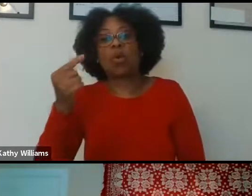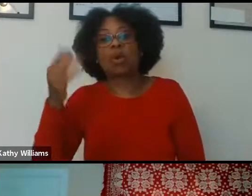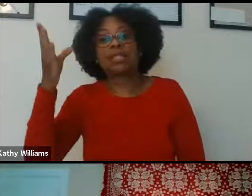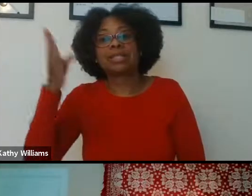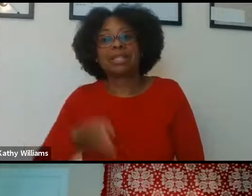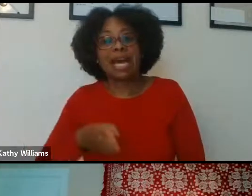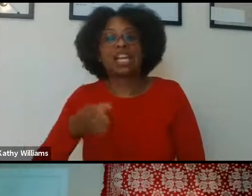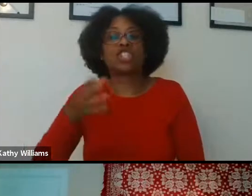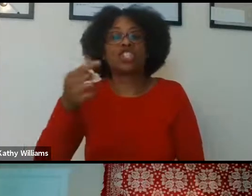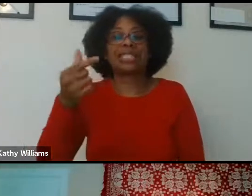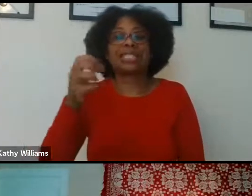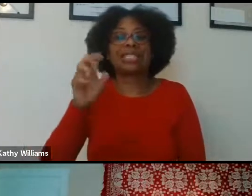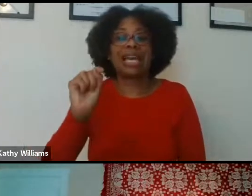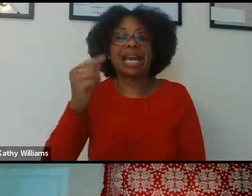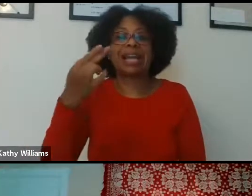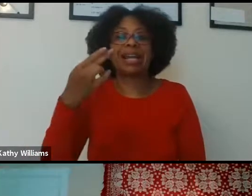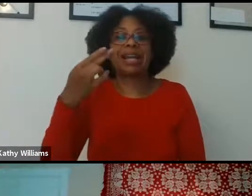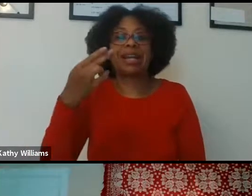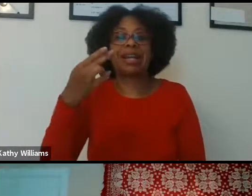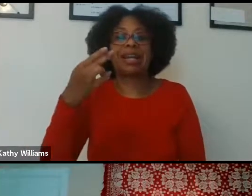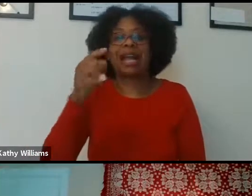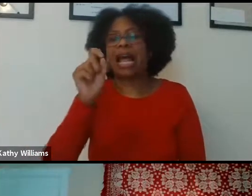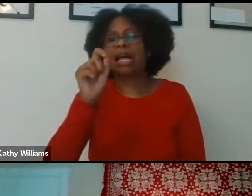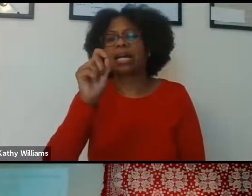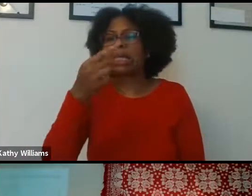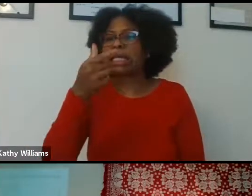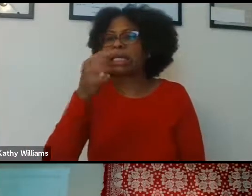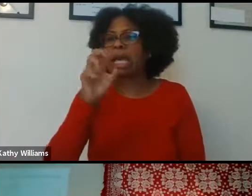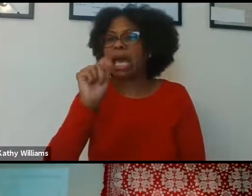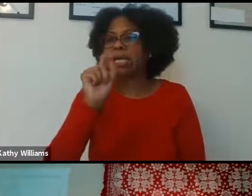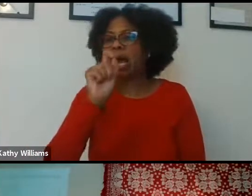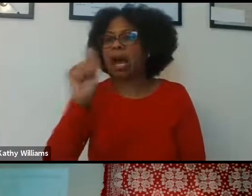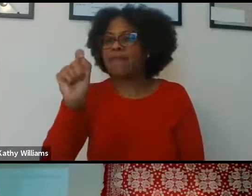dlcv.org/get-help. I think it's get-help.